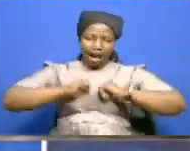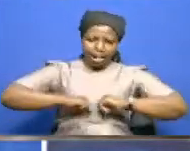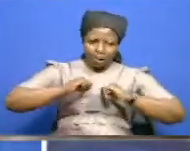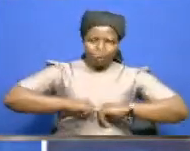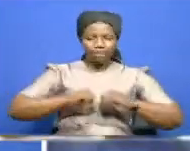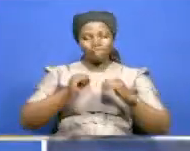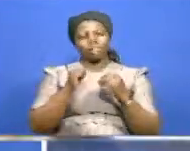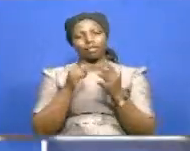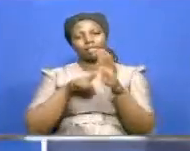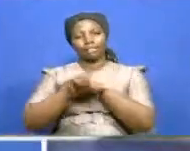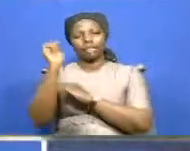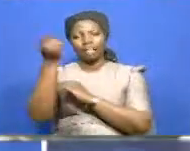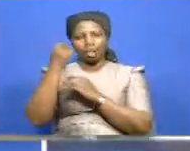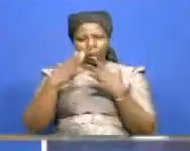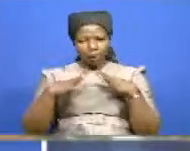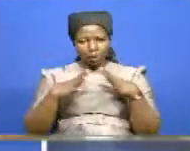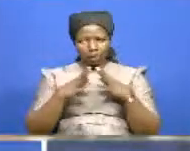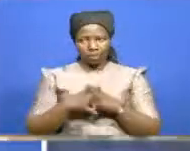baina ya Wakenya.